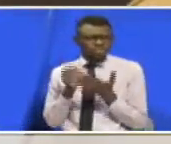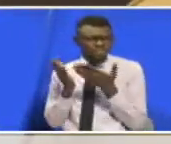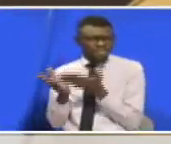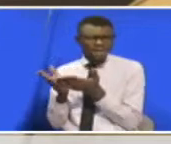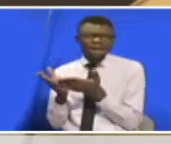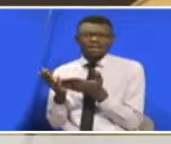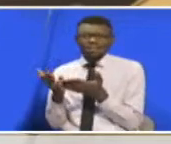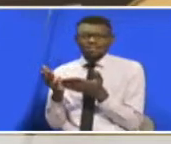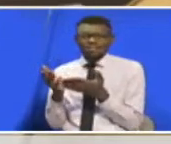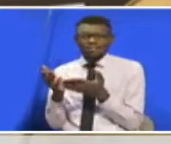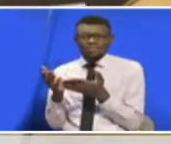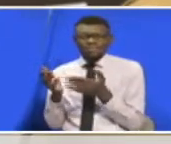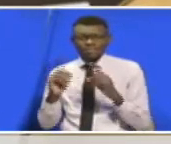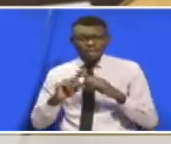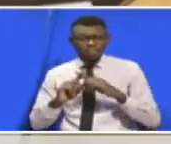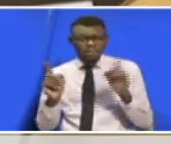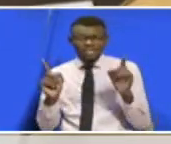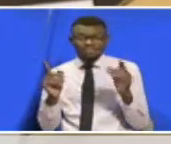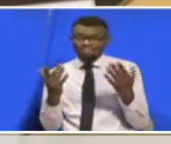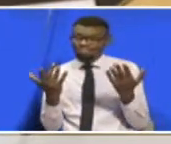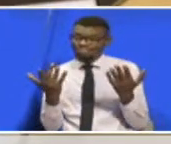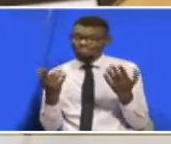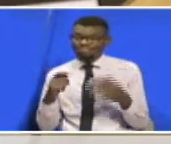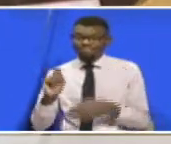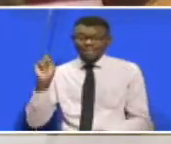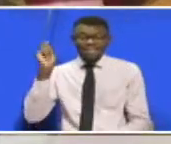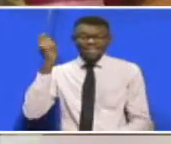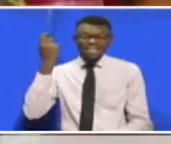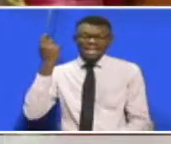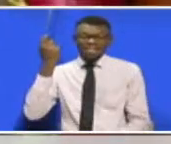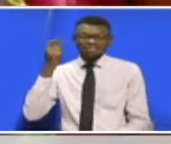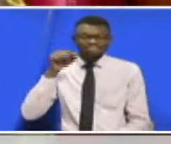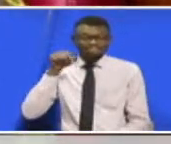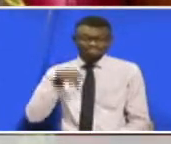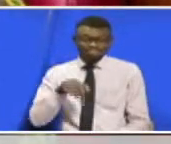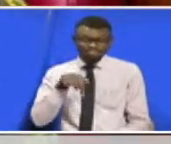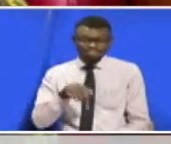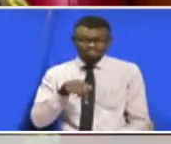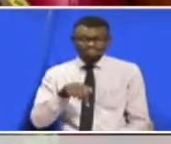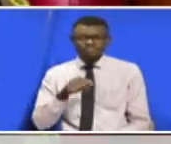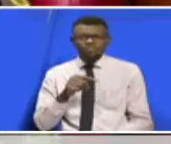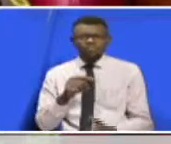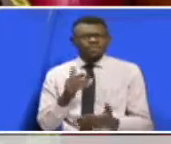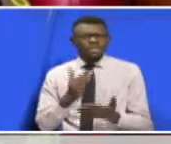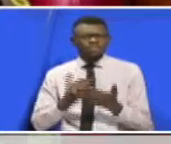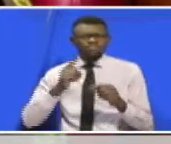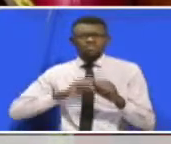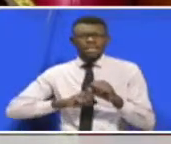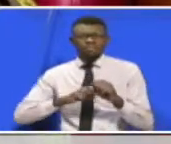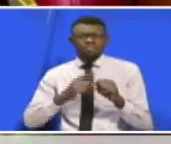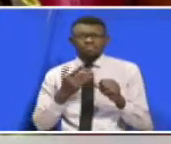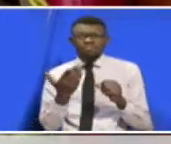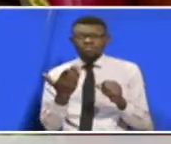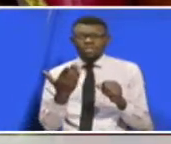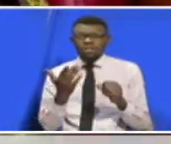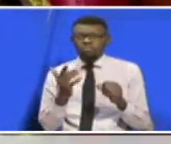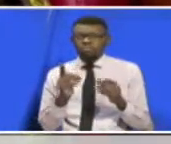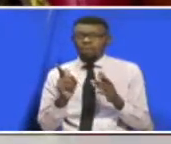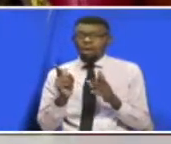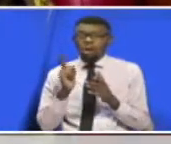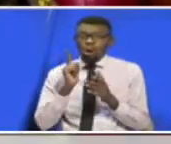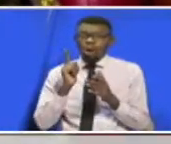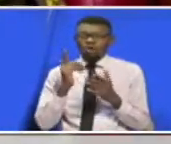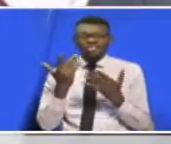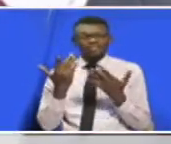not ourselves. But we see in this country at some point, there is a tendency to bend the law backwards to